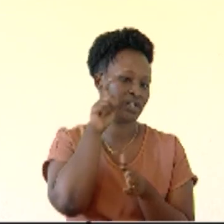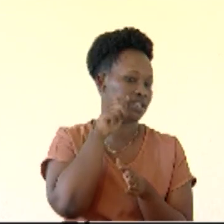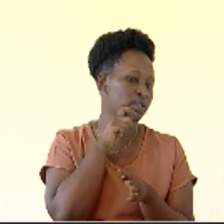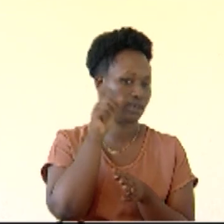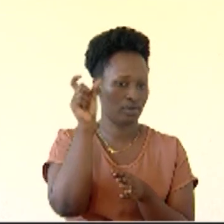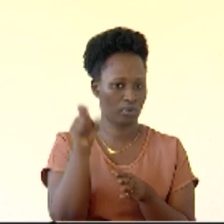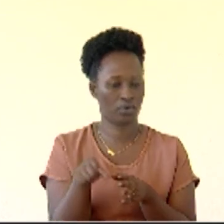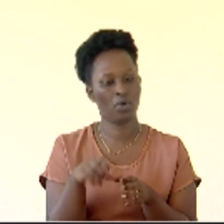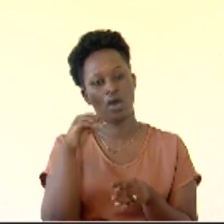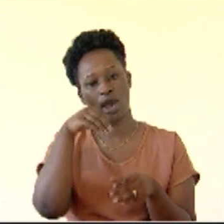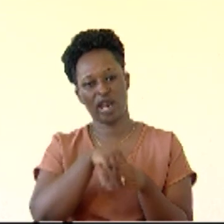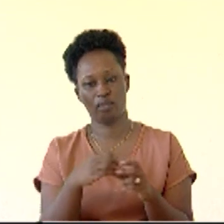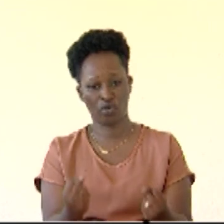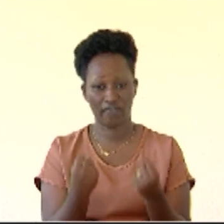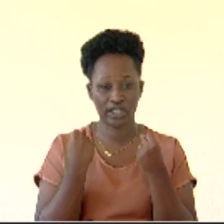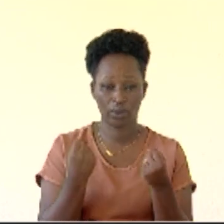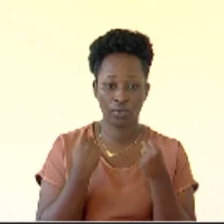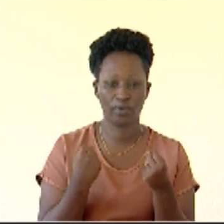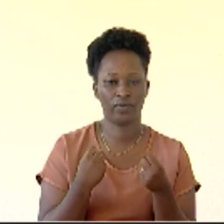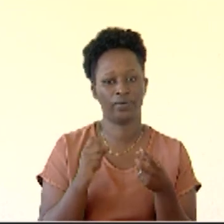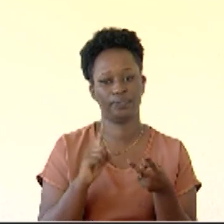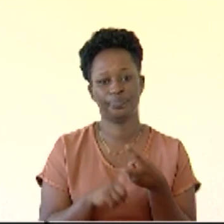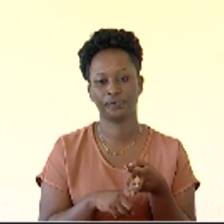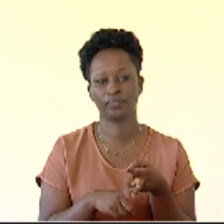call child